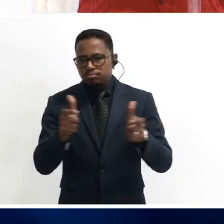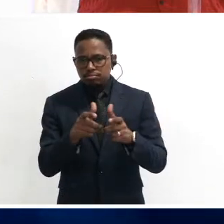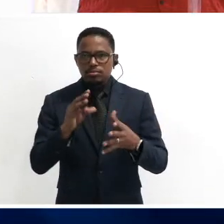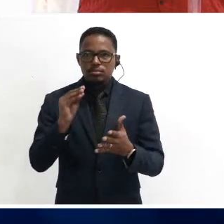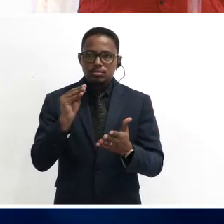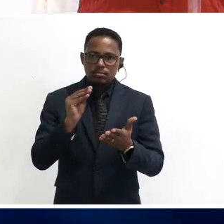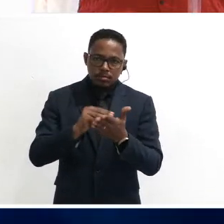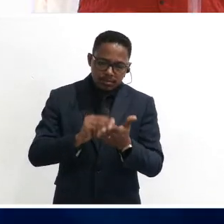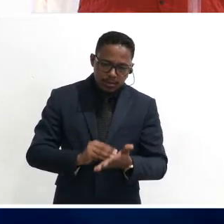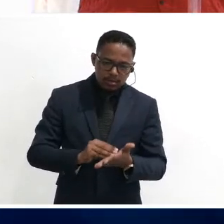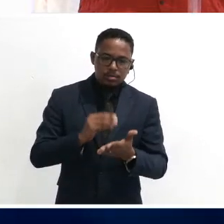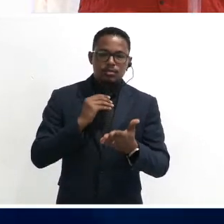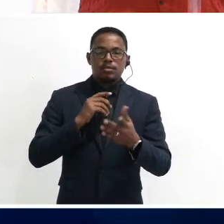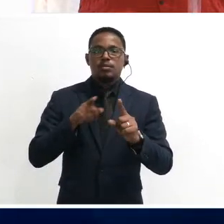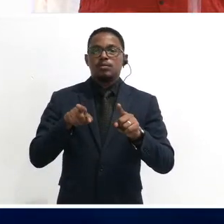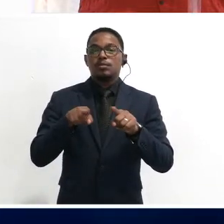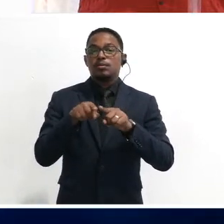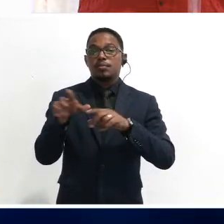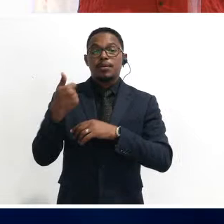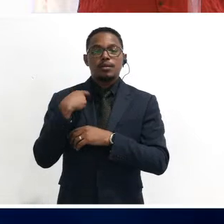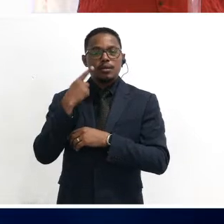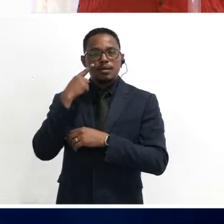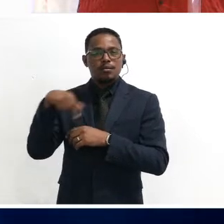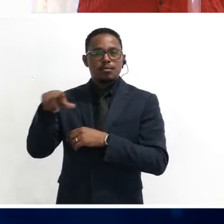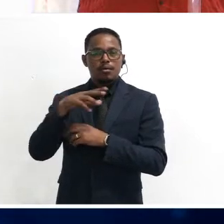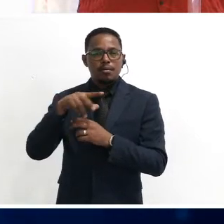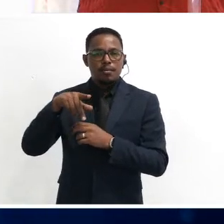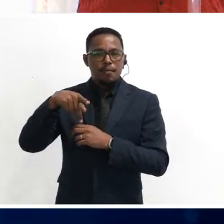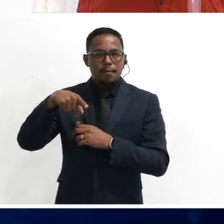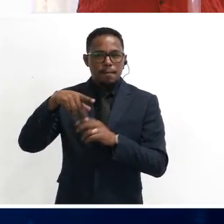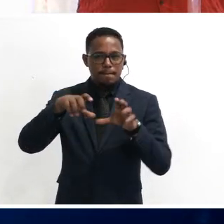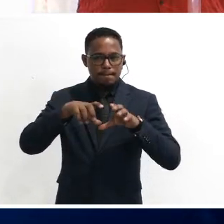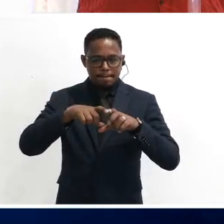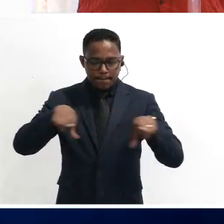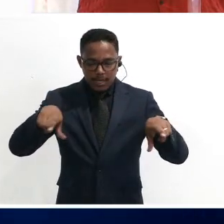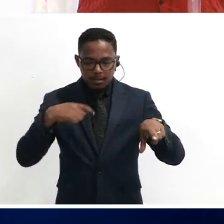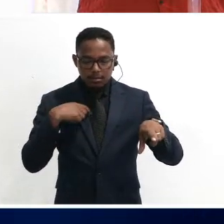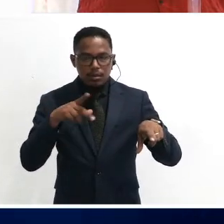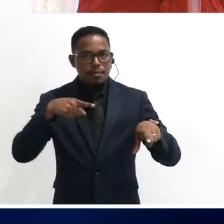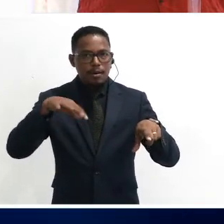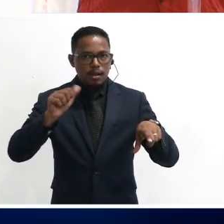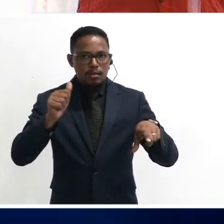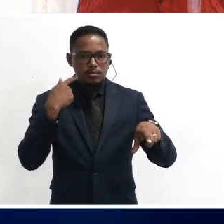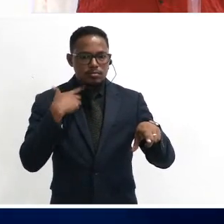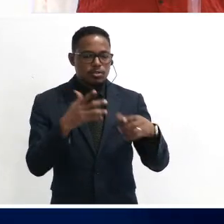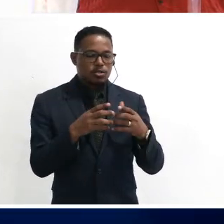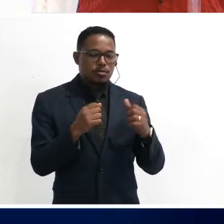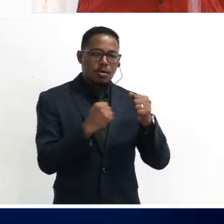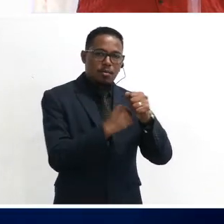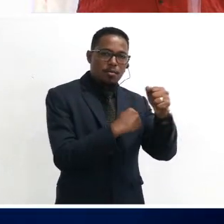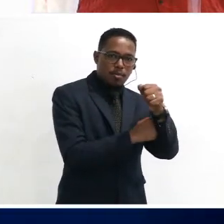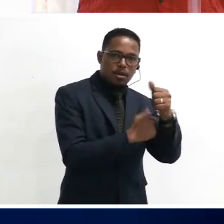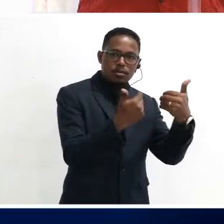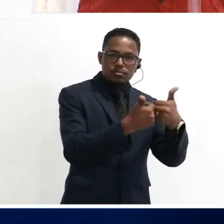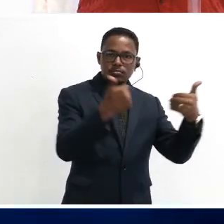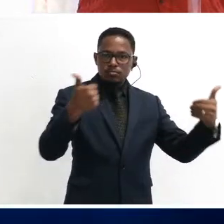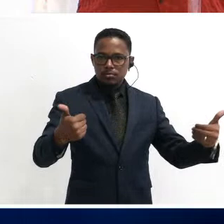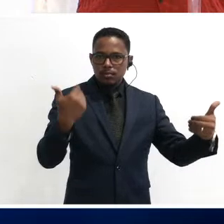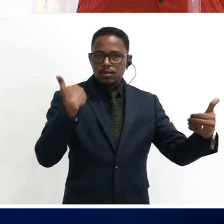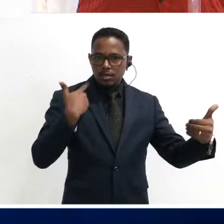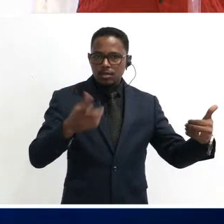package, and then a package substrate and a bridge. And in that interposer, there's also another